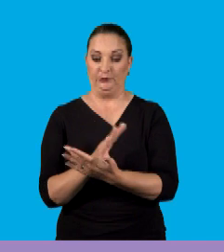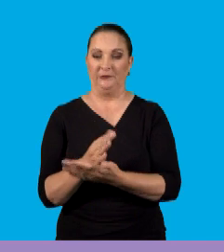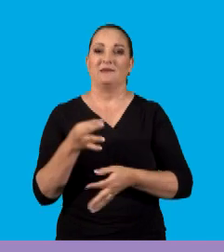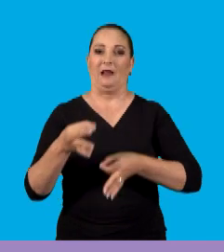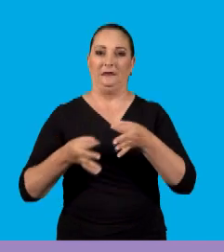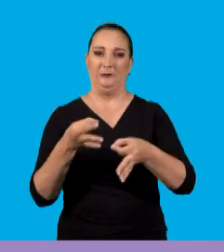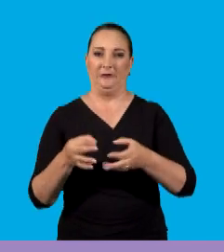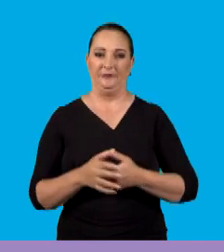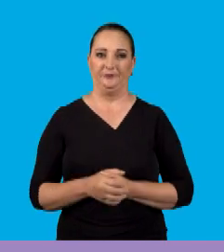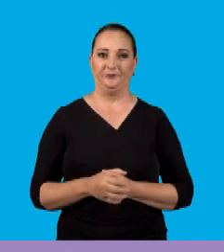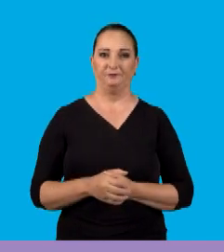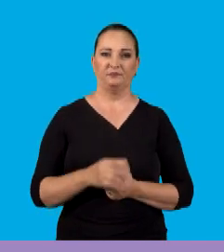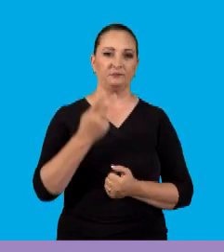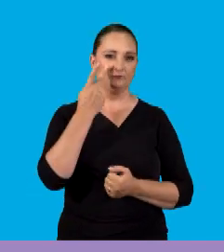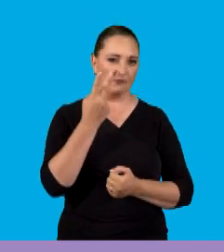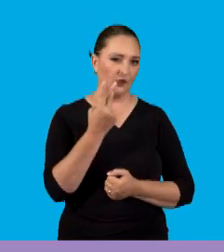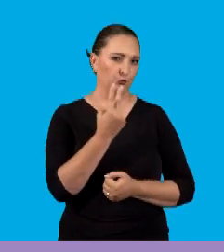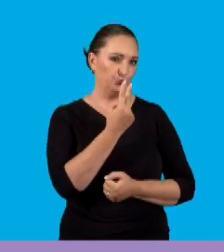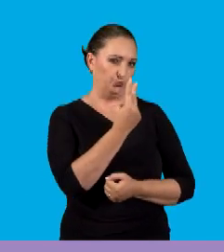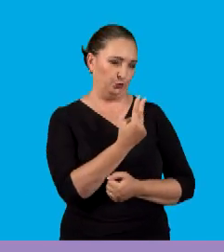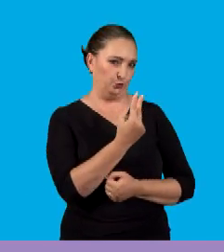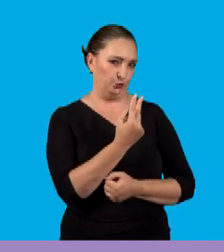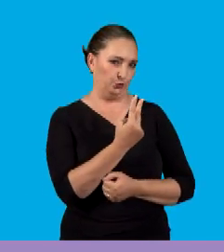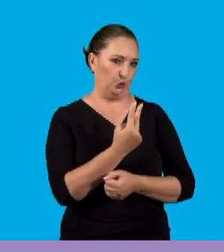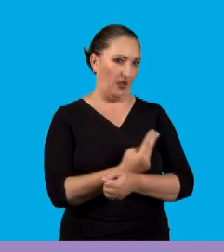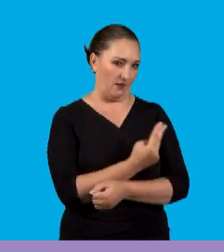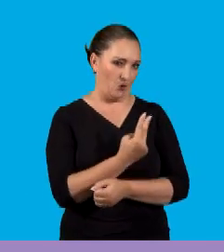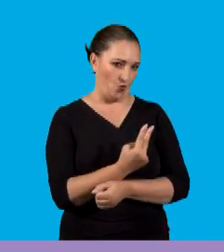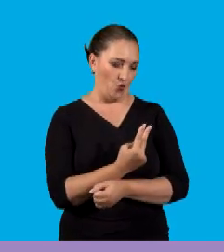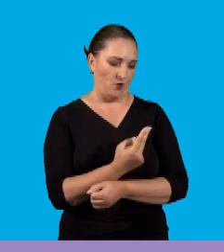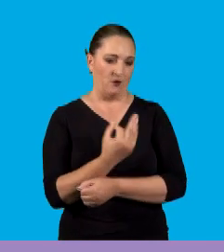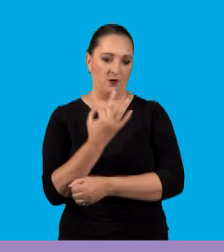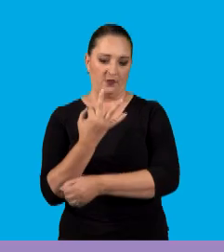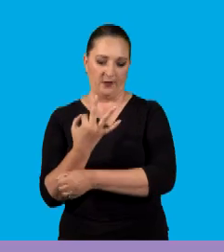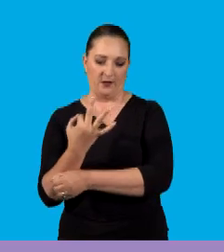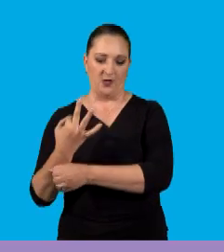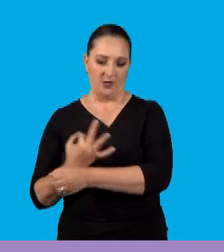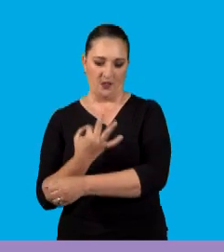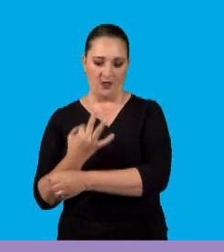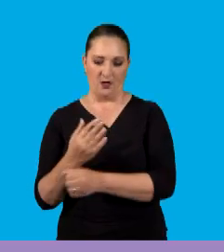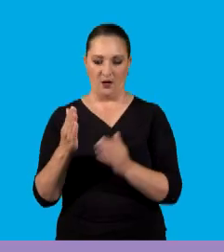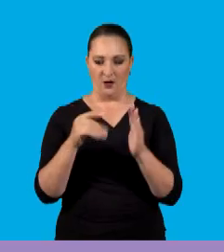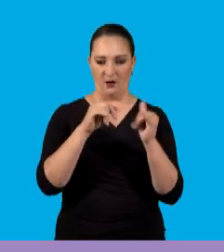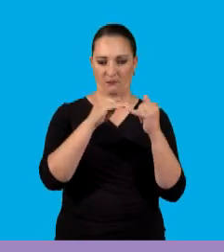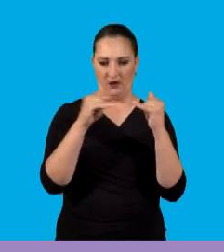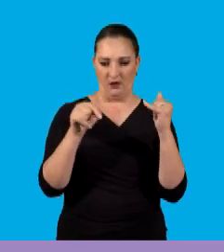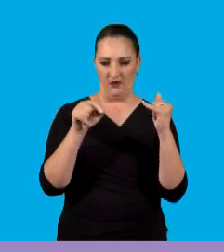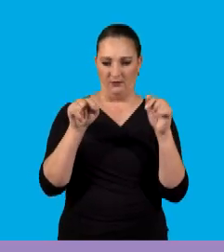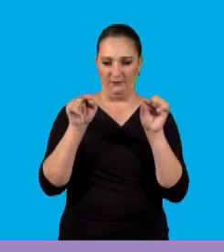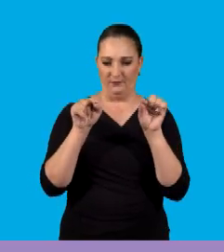the second hour, which is right over there, and the third hour, which is right over there, and we